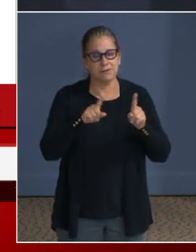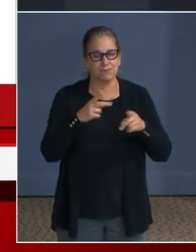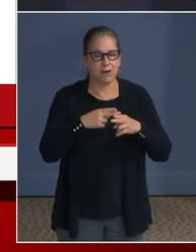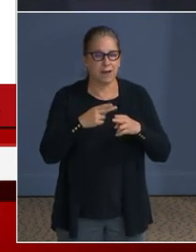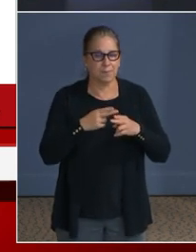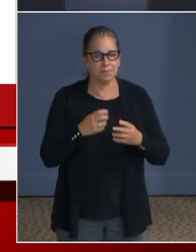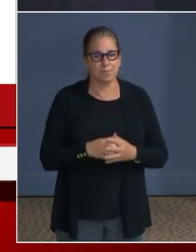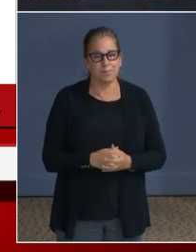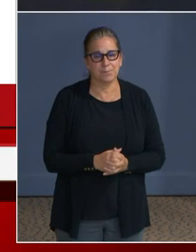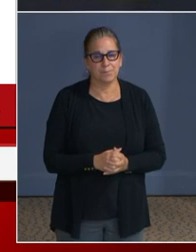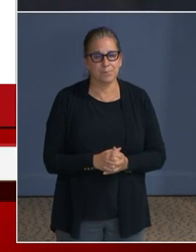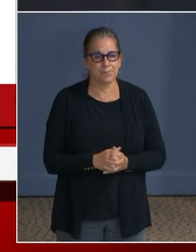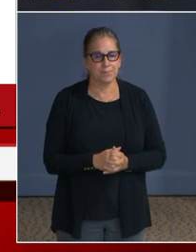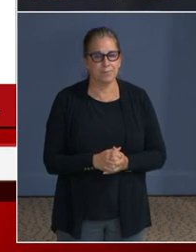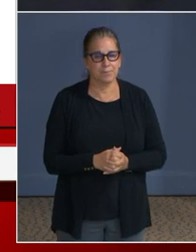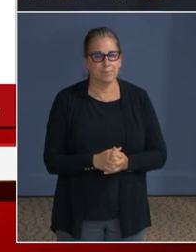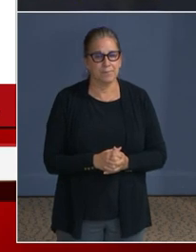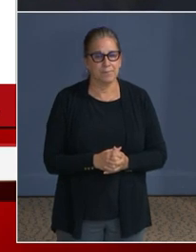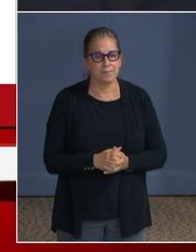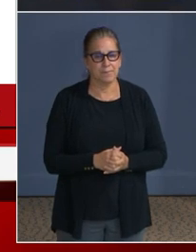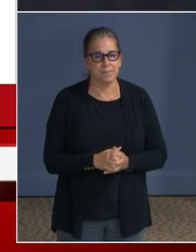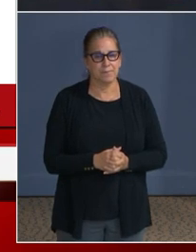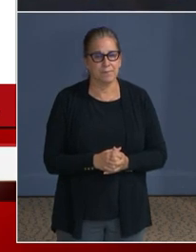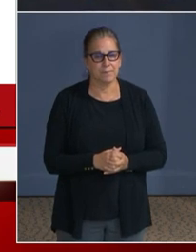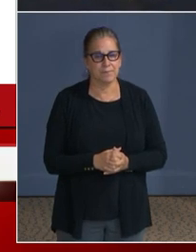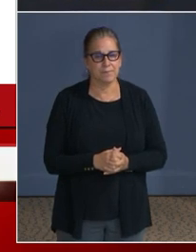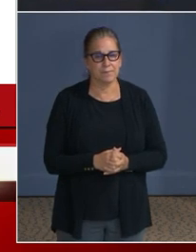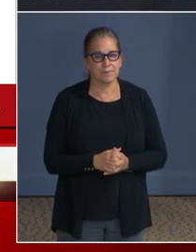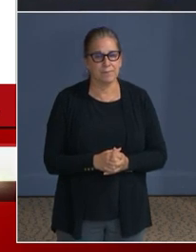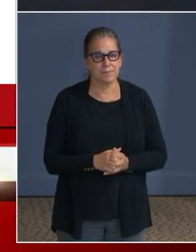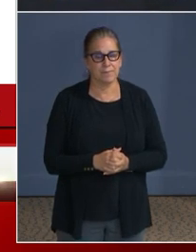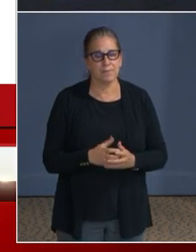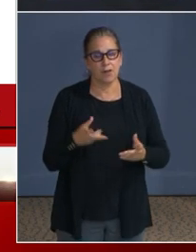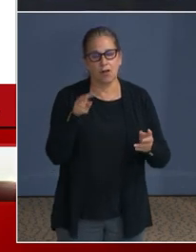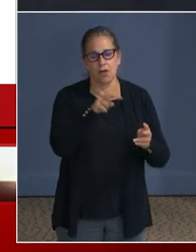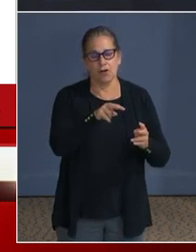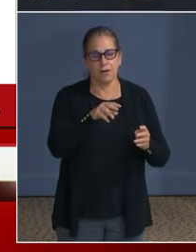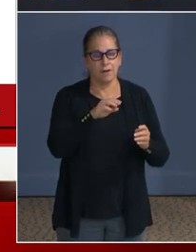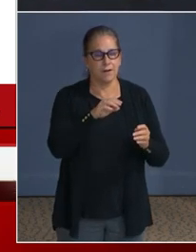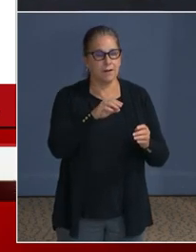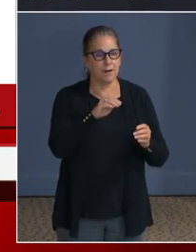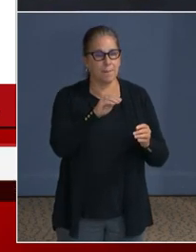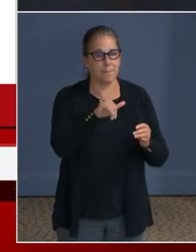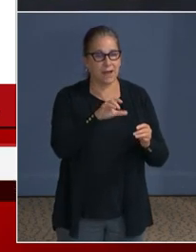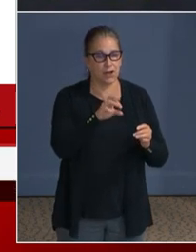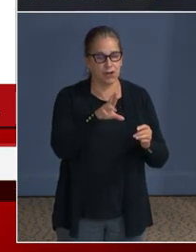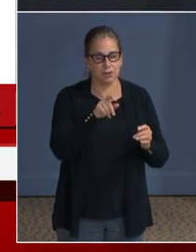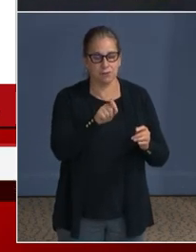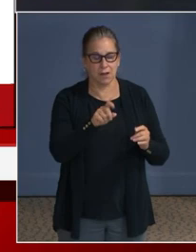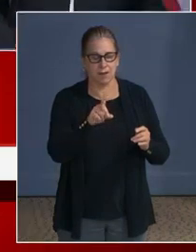Mayor.dc.gov/DCFACES to take the survey. And with that, we'll take your questions.